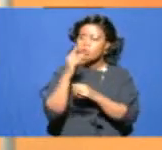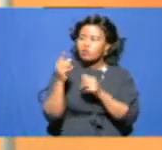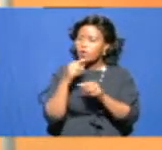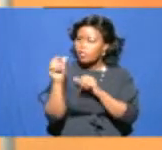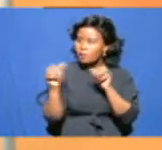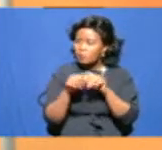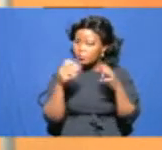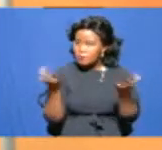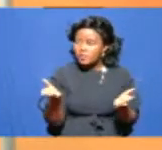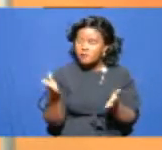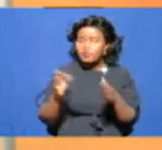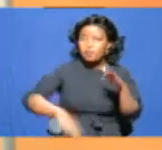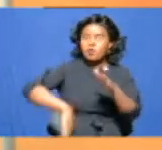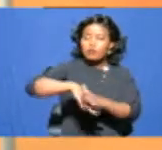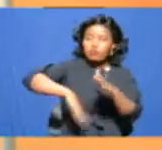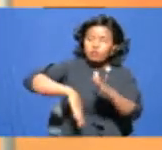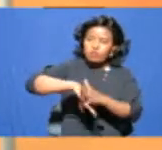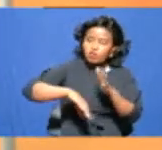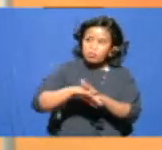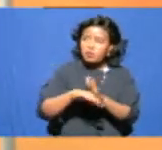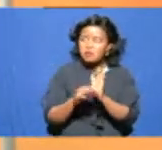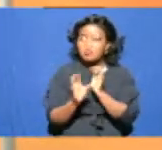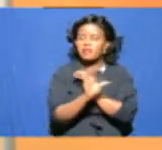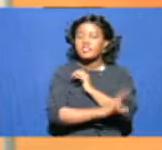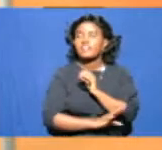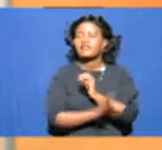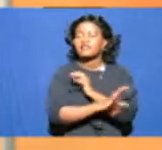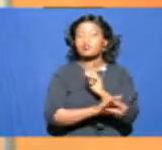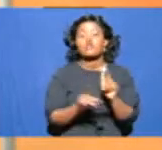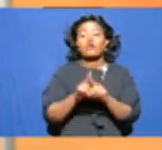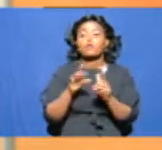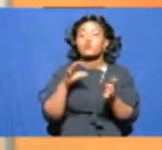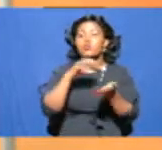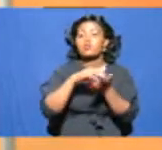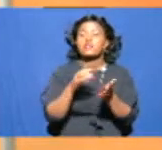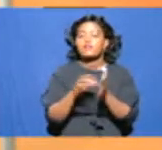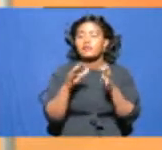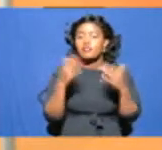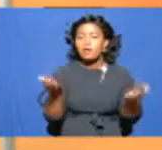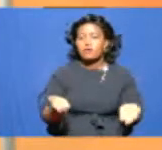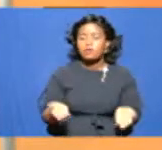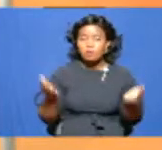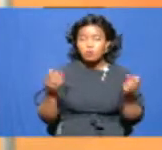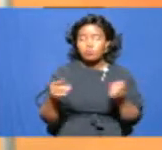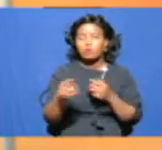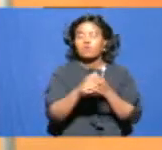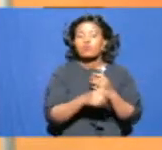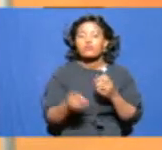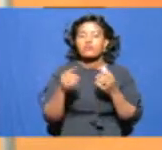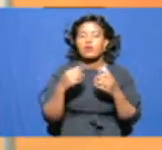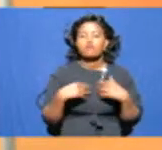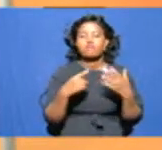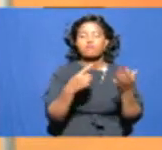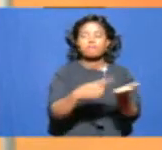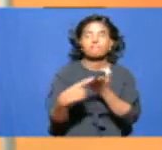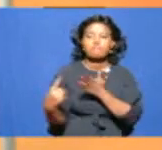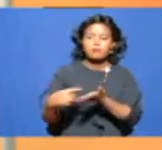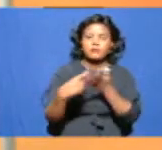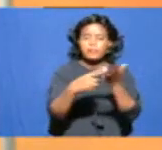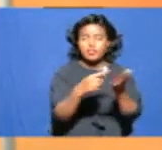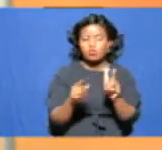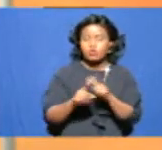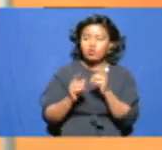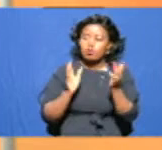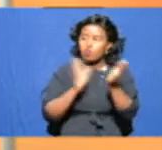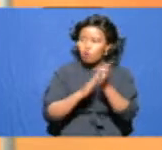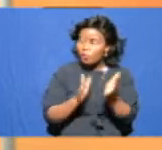country, which is basically also the state of football in the country, which is we're going to be discussing and commending those who